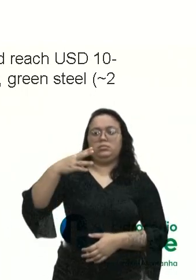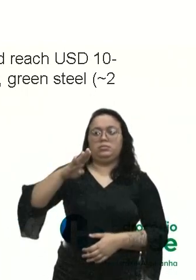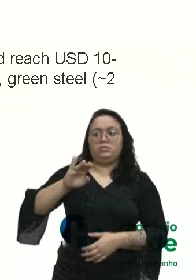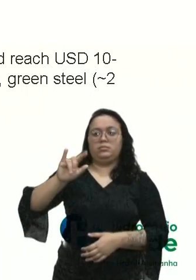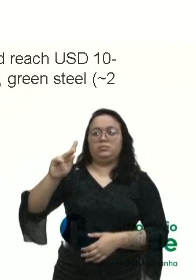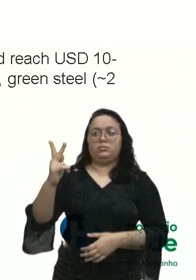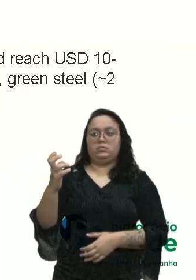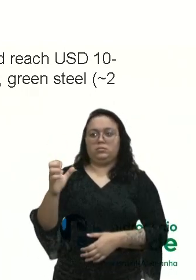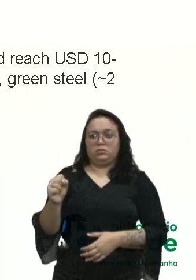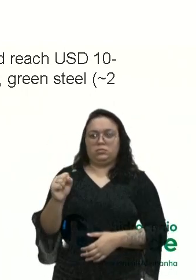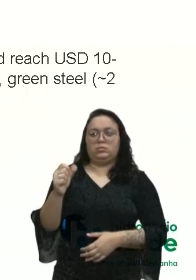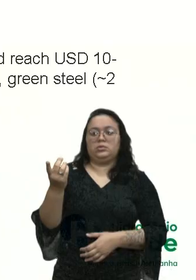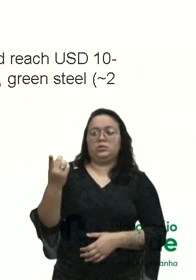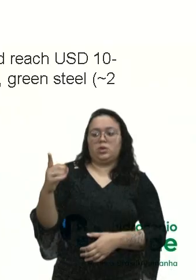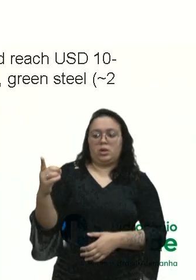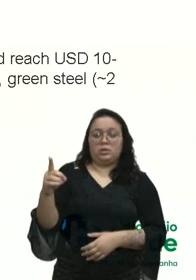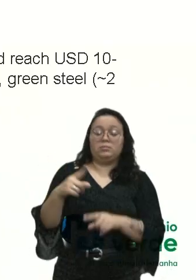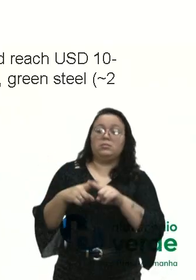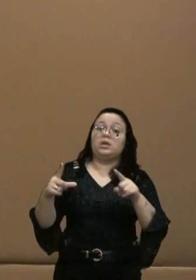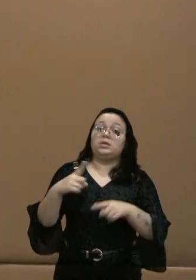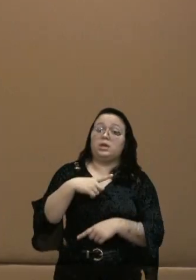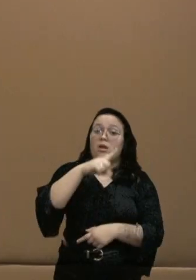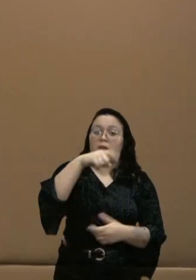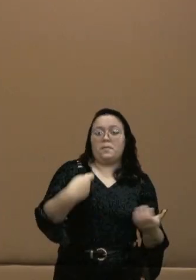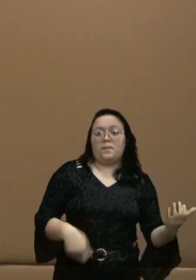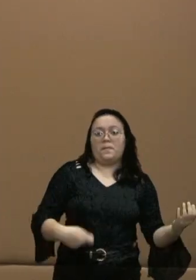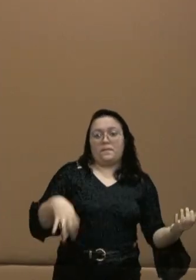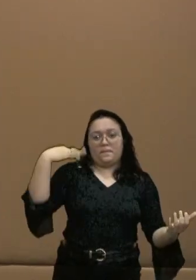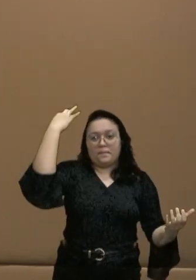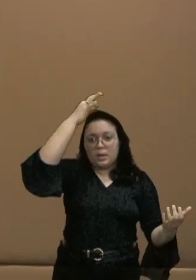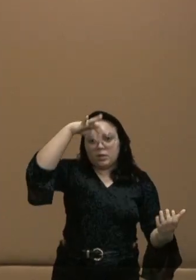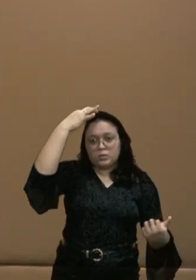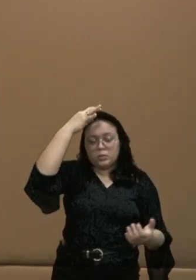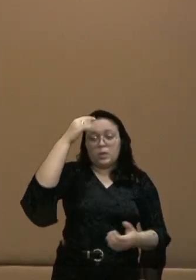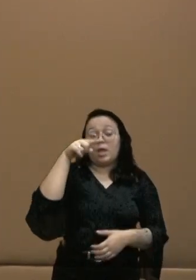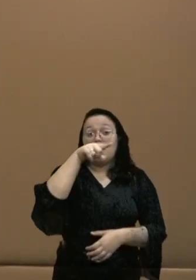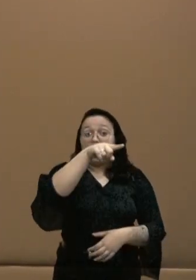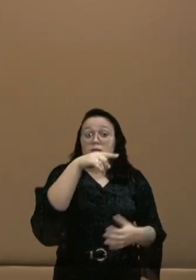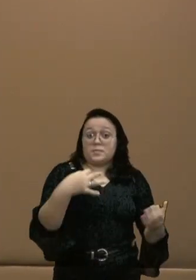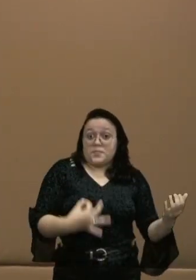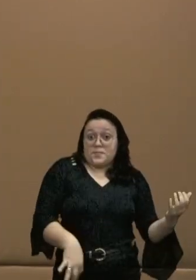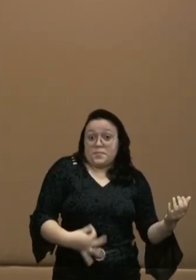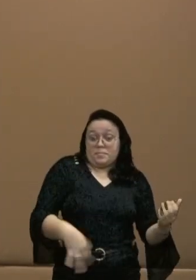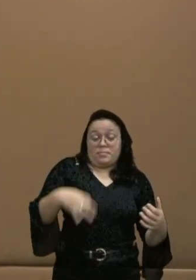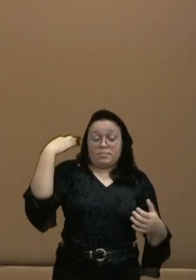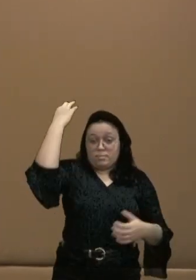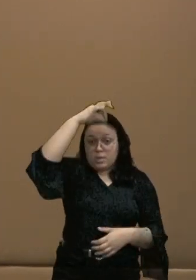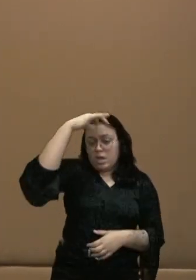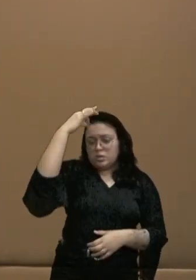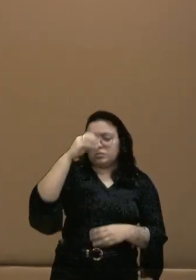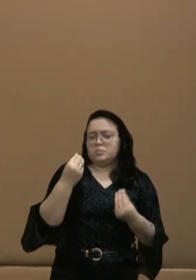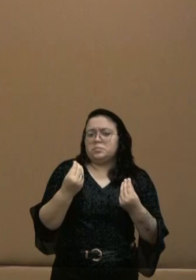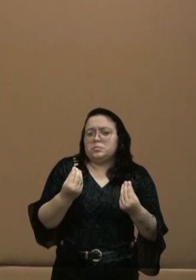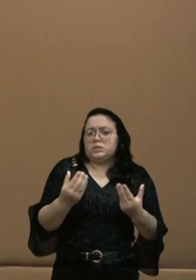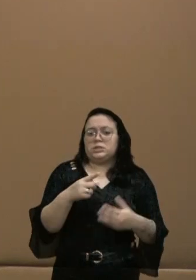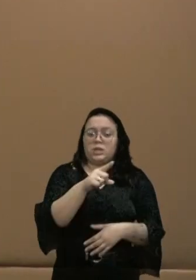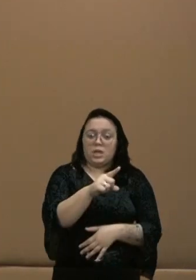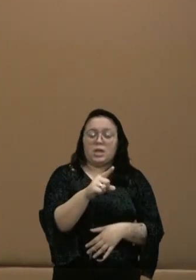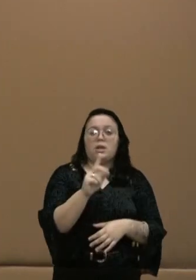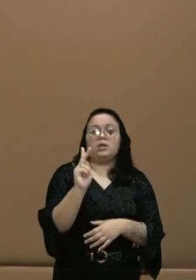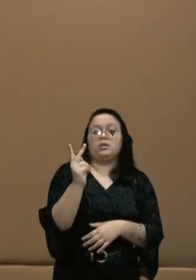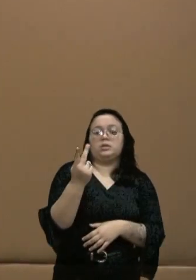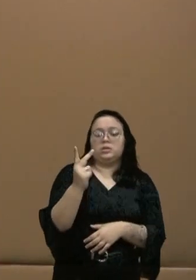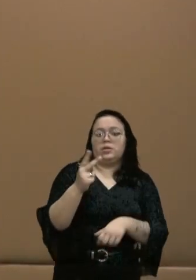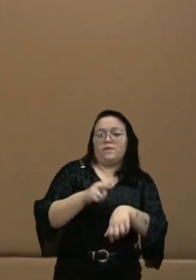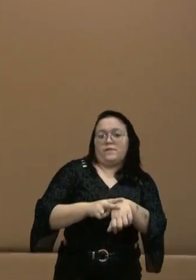a market almost 3 times larger, a domestic market. É a geração de hidrogênio verde e